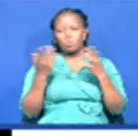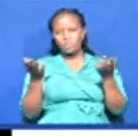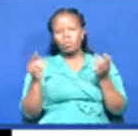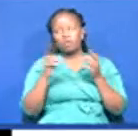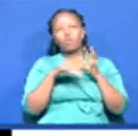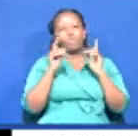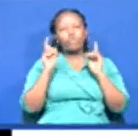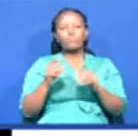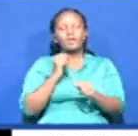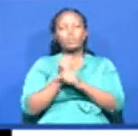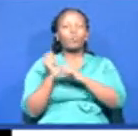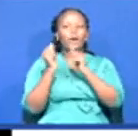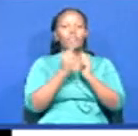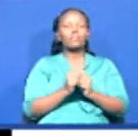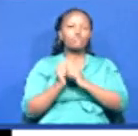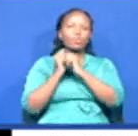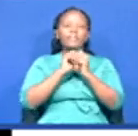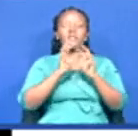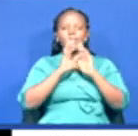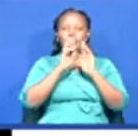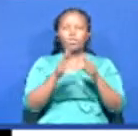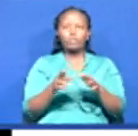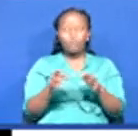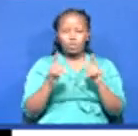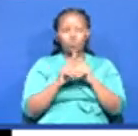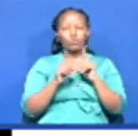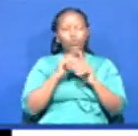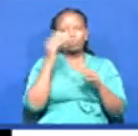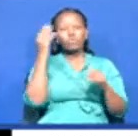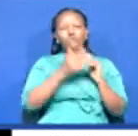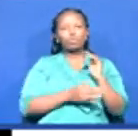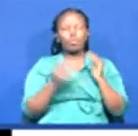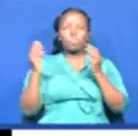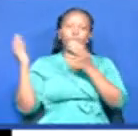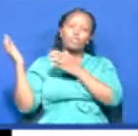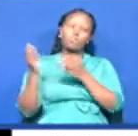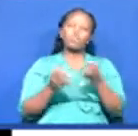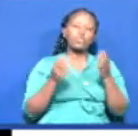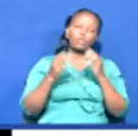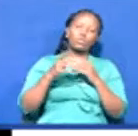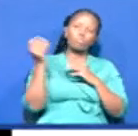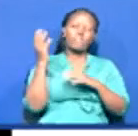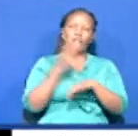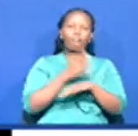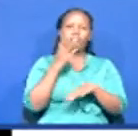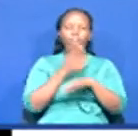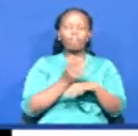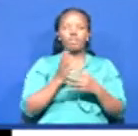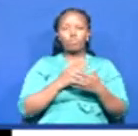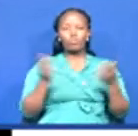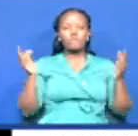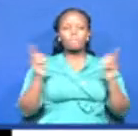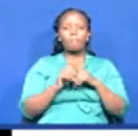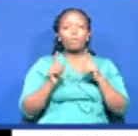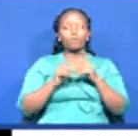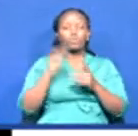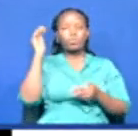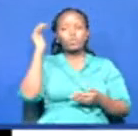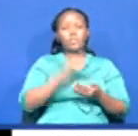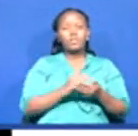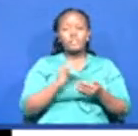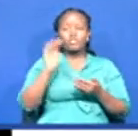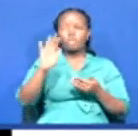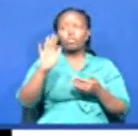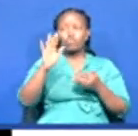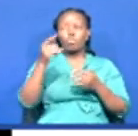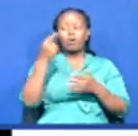make sure that we record and therefore we stop the importation of other goods. It will also reduce your costs in